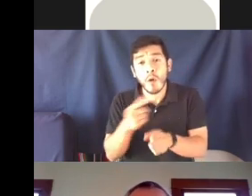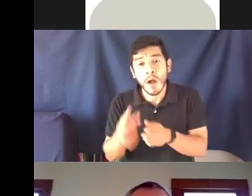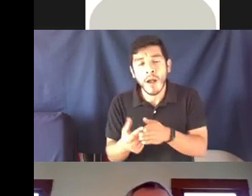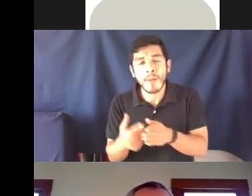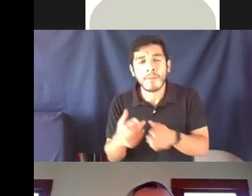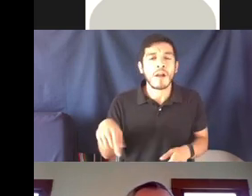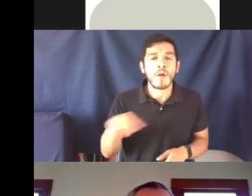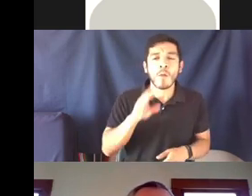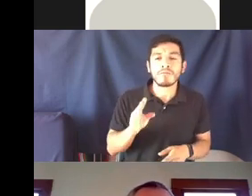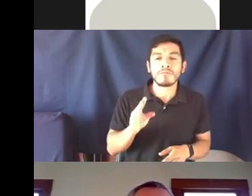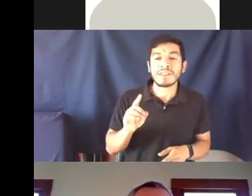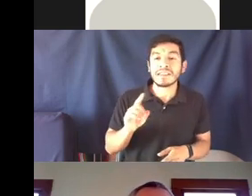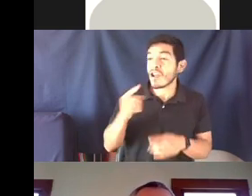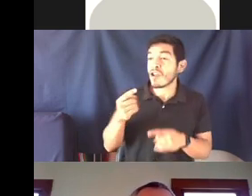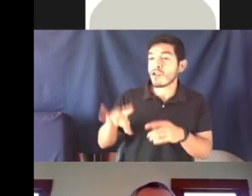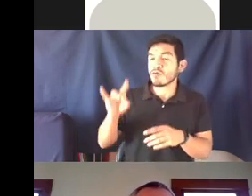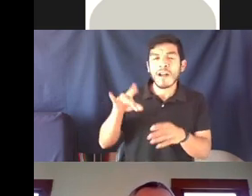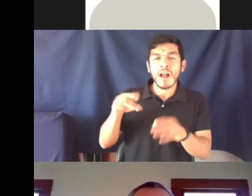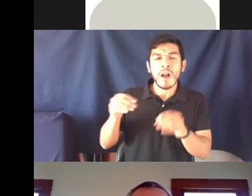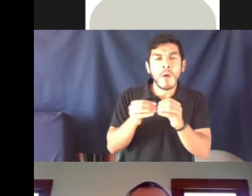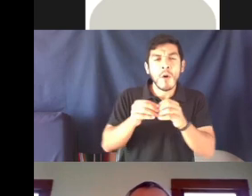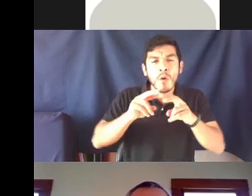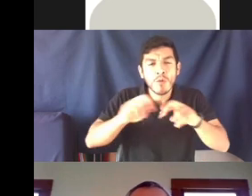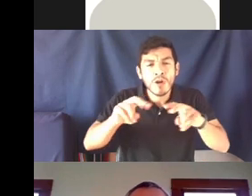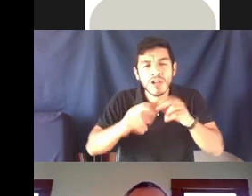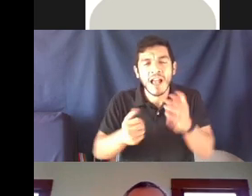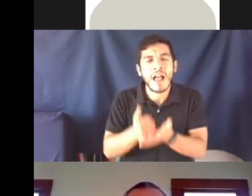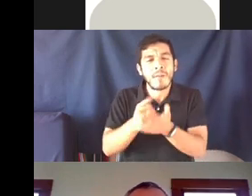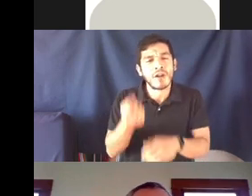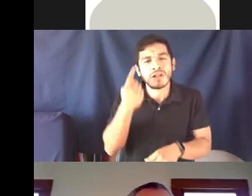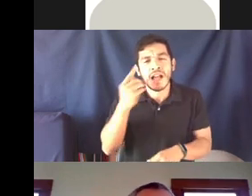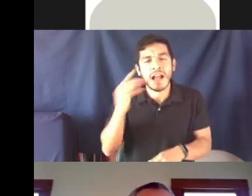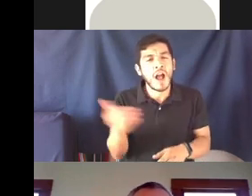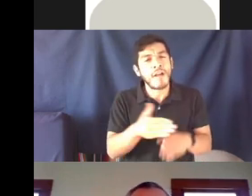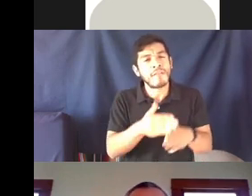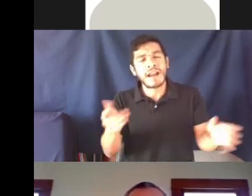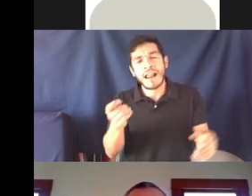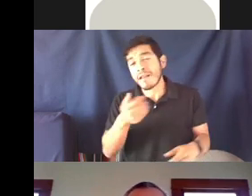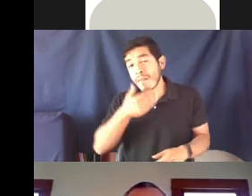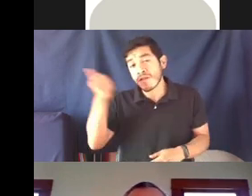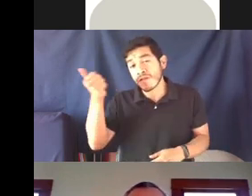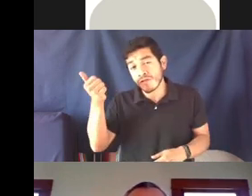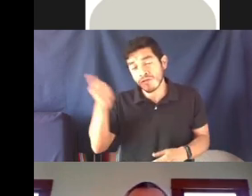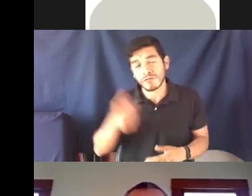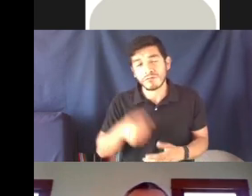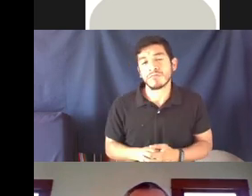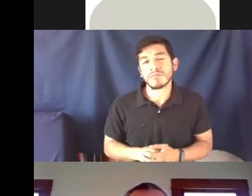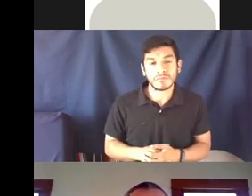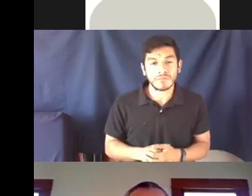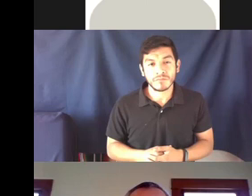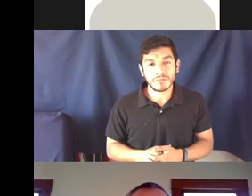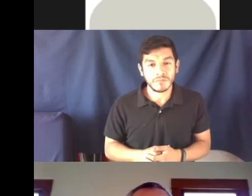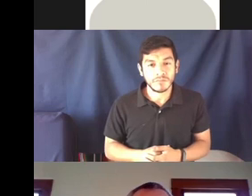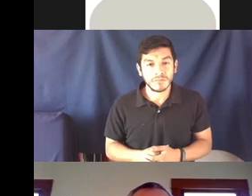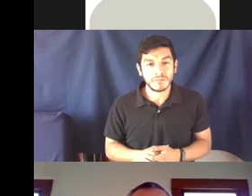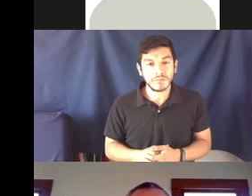us understand our field a little better. As you can see here, this was back in, I think, April, early May. We did a survey just to see how